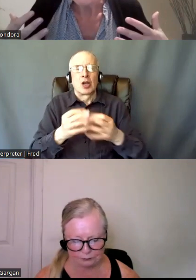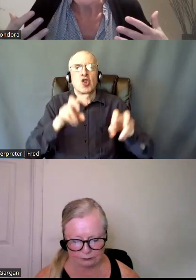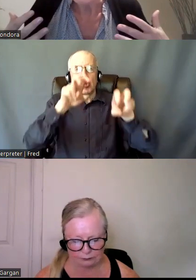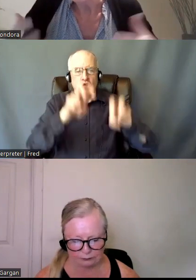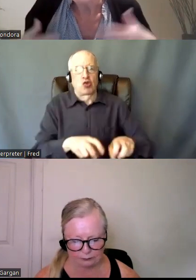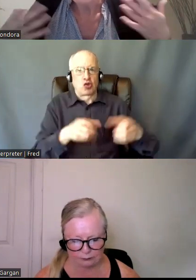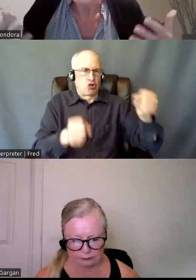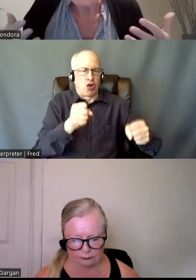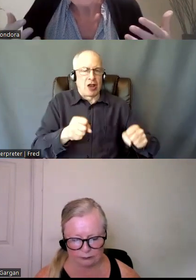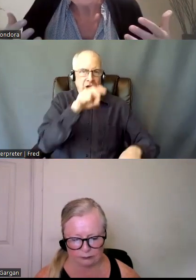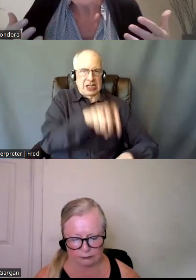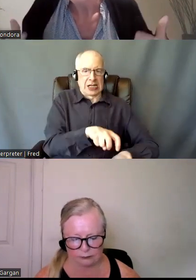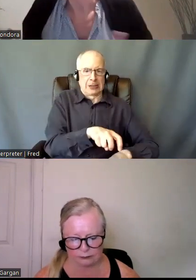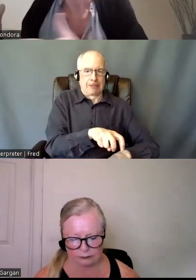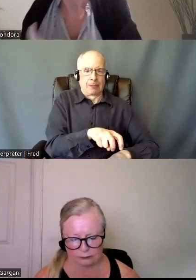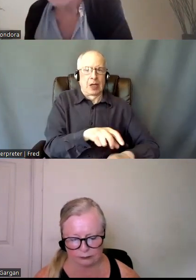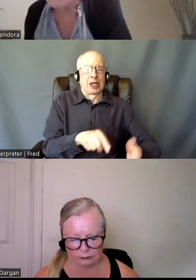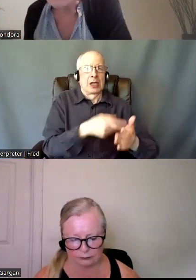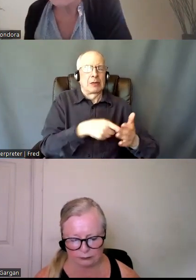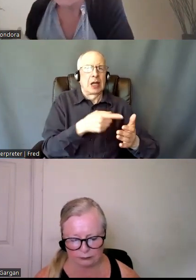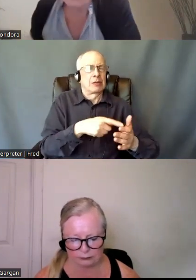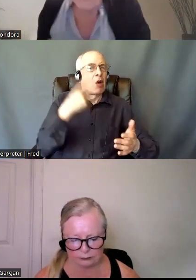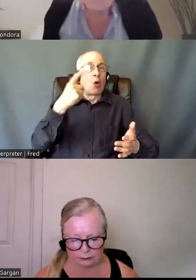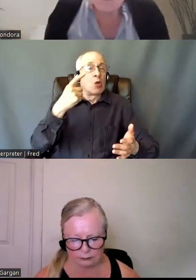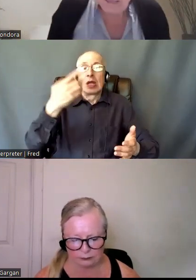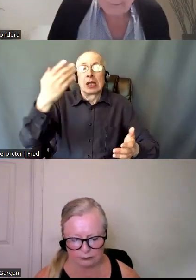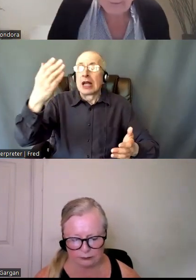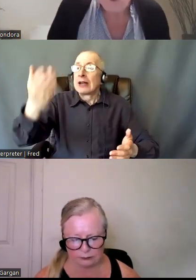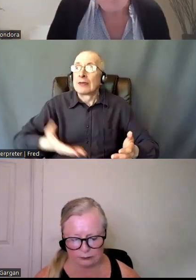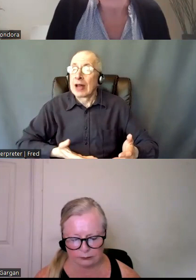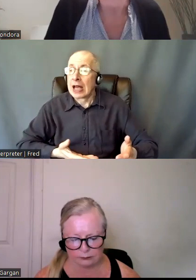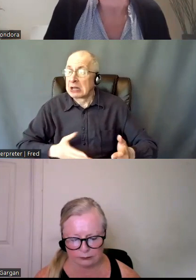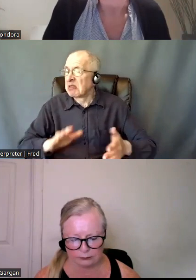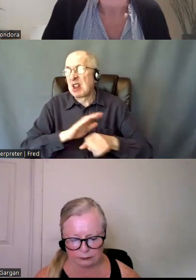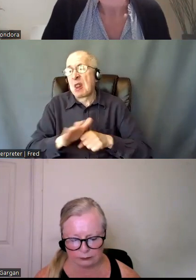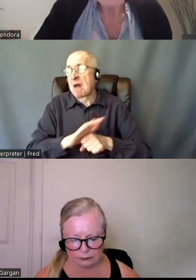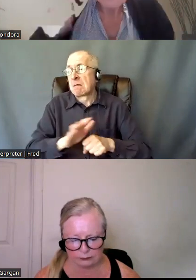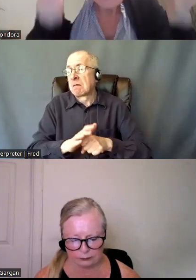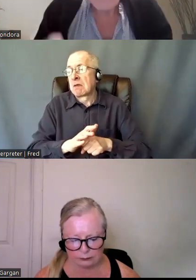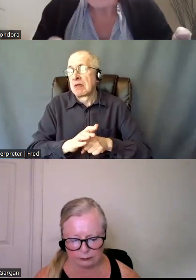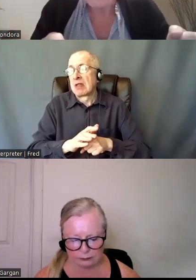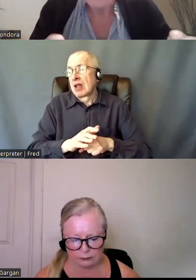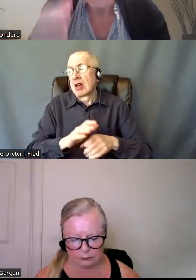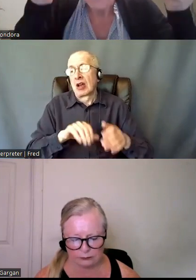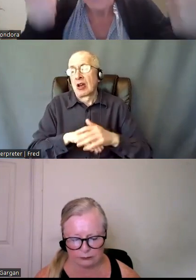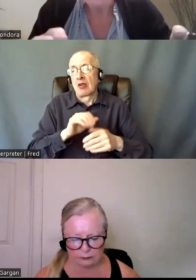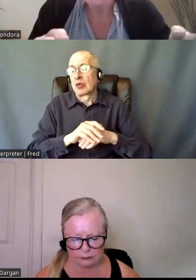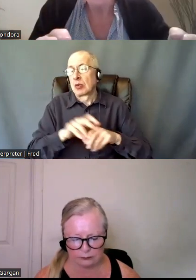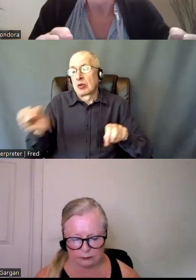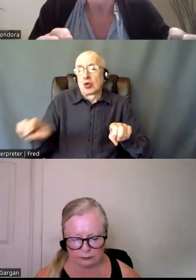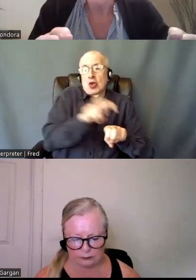sometimes people, just given the invitation, they're comfortable to sort of slide on over and take the reins